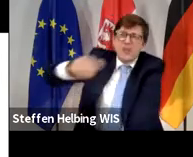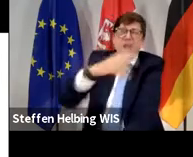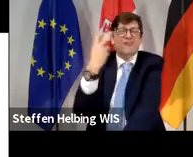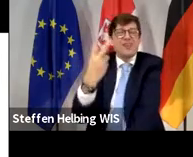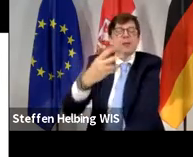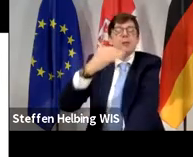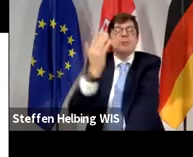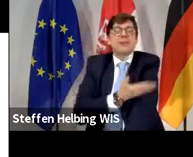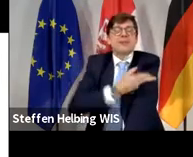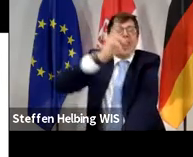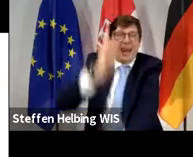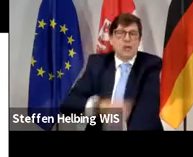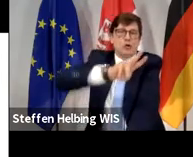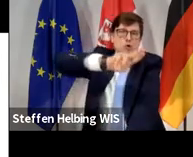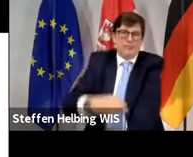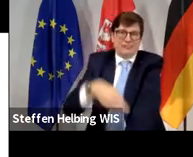said,